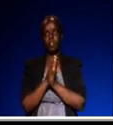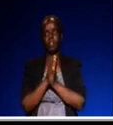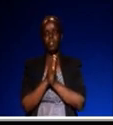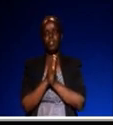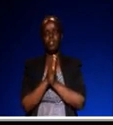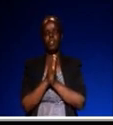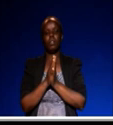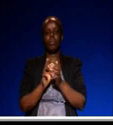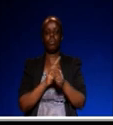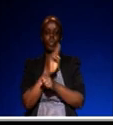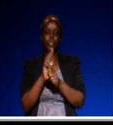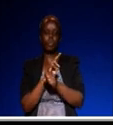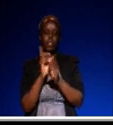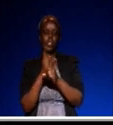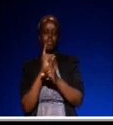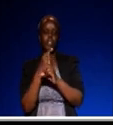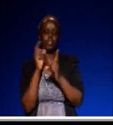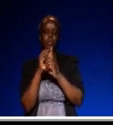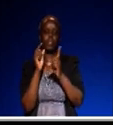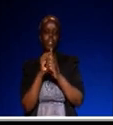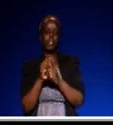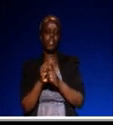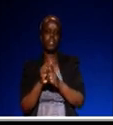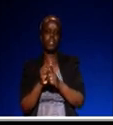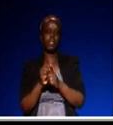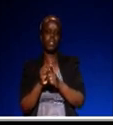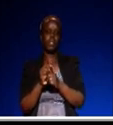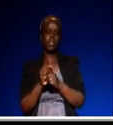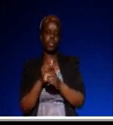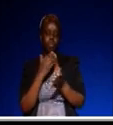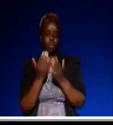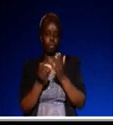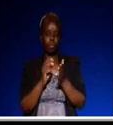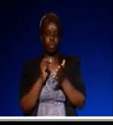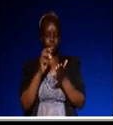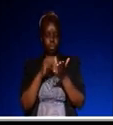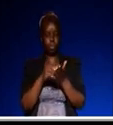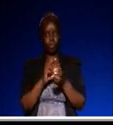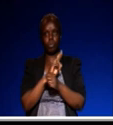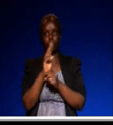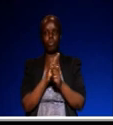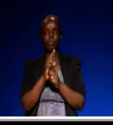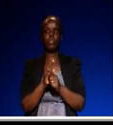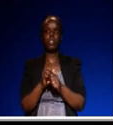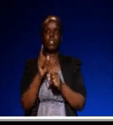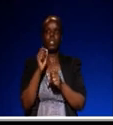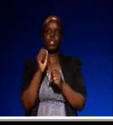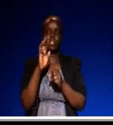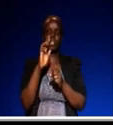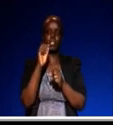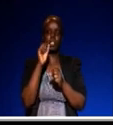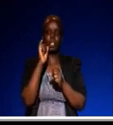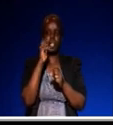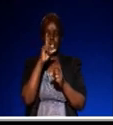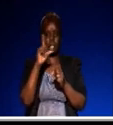and we use various words to refer to narratives. We can call them tales, we